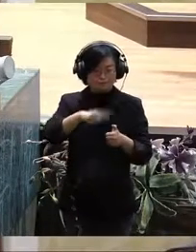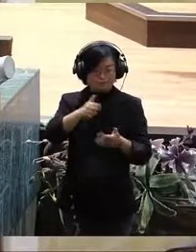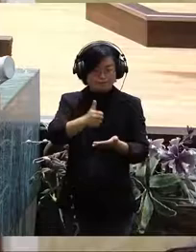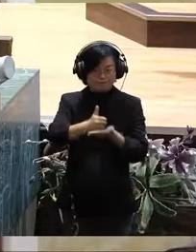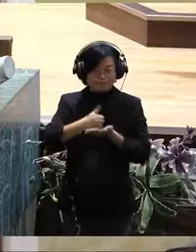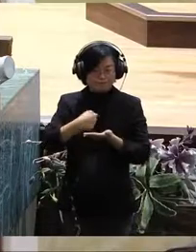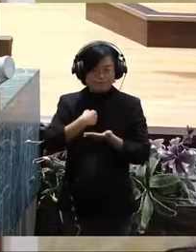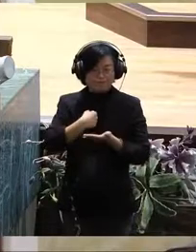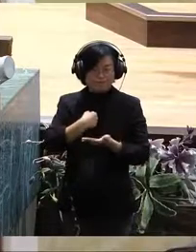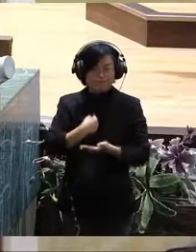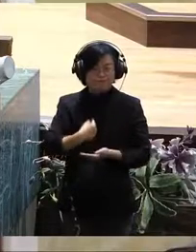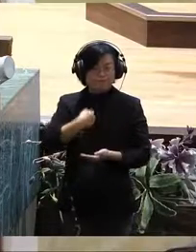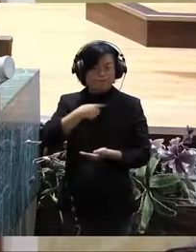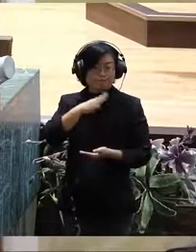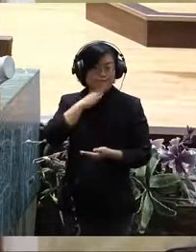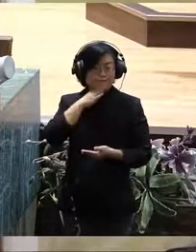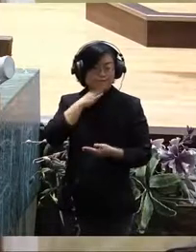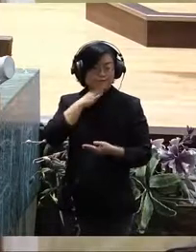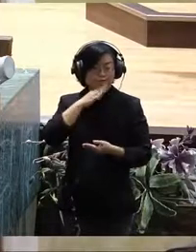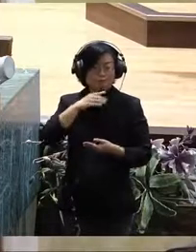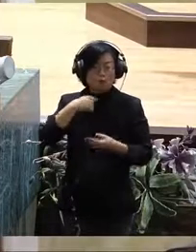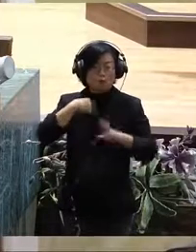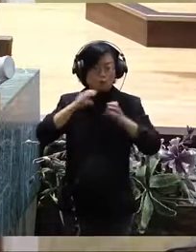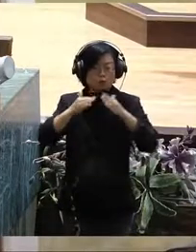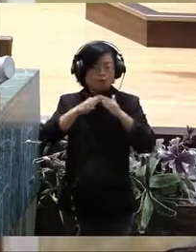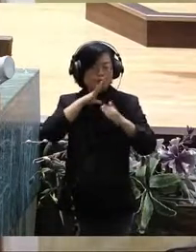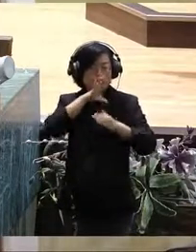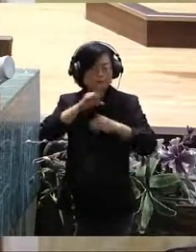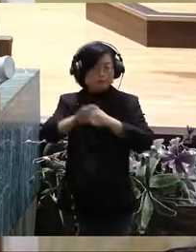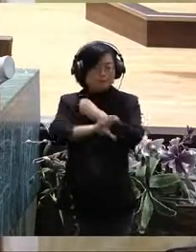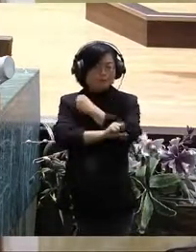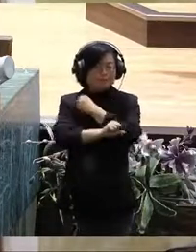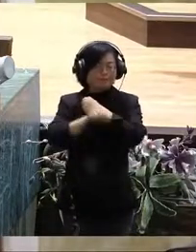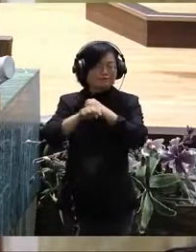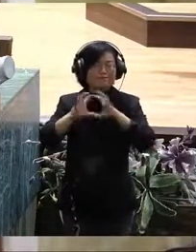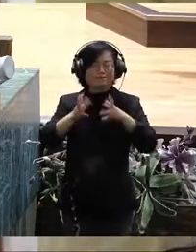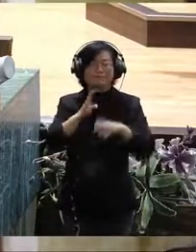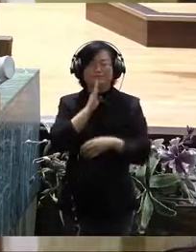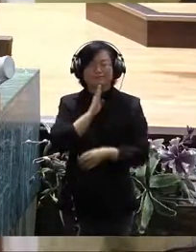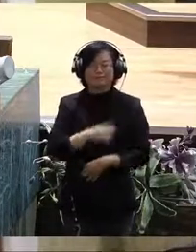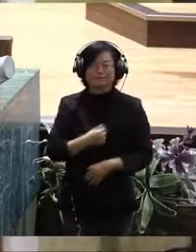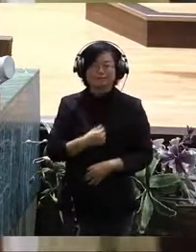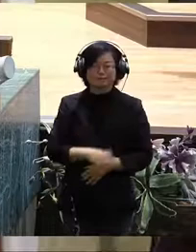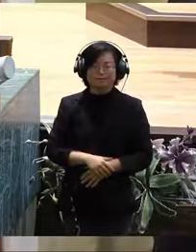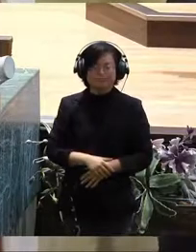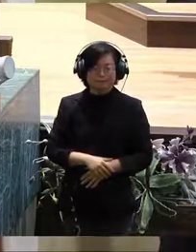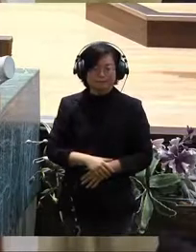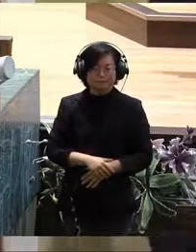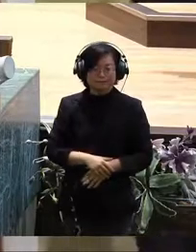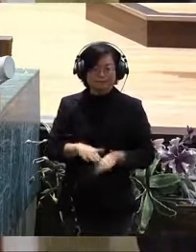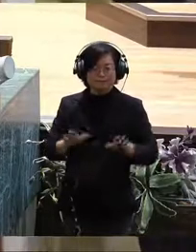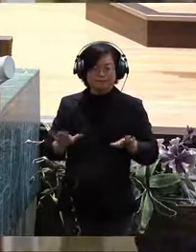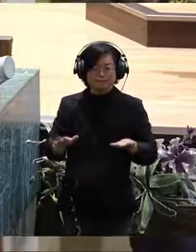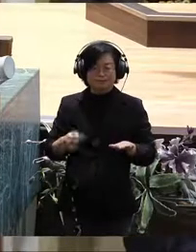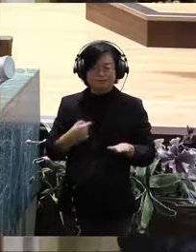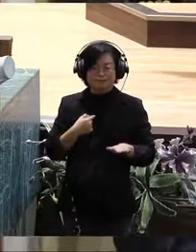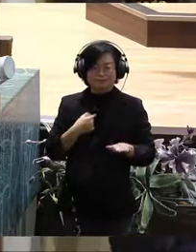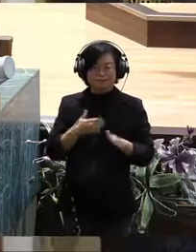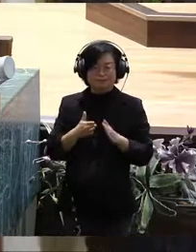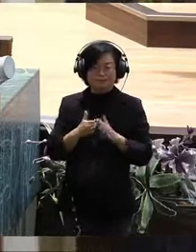Pakistan. And with today's session, I basically wanted to broadly talk about the open government movement in Pakistan and how can